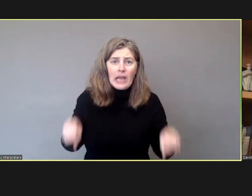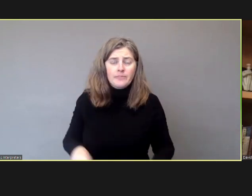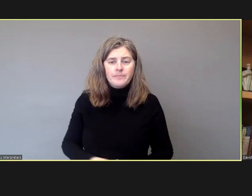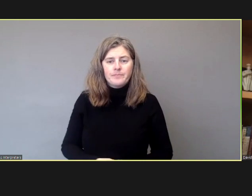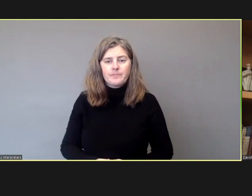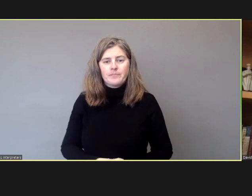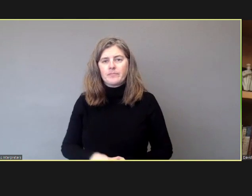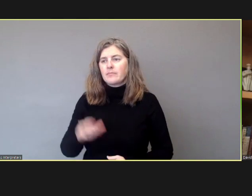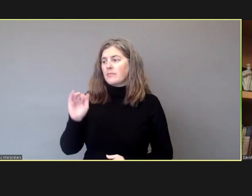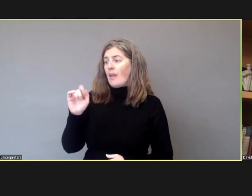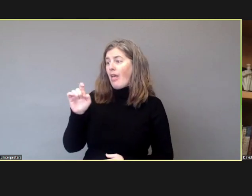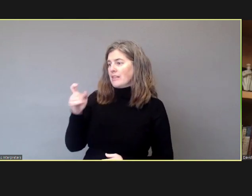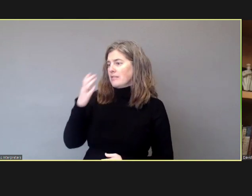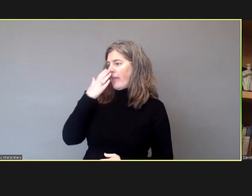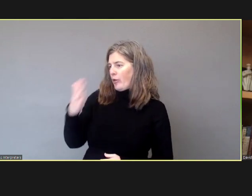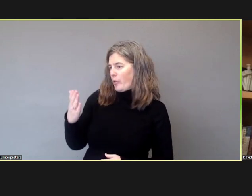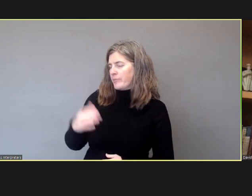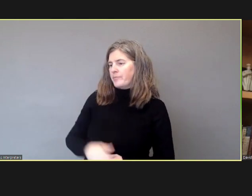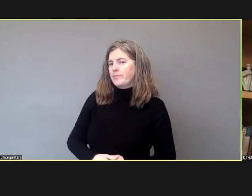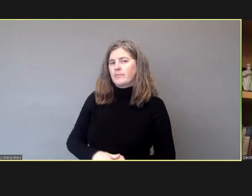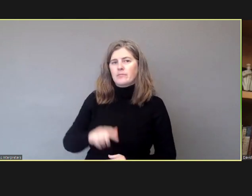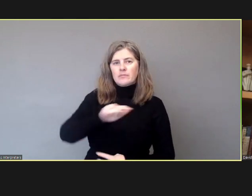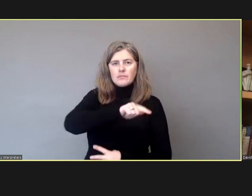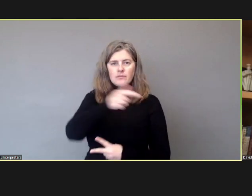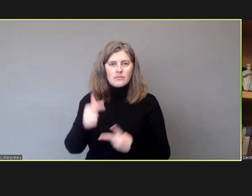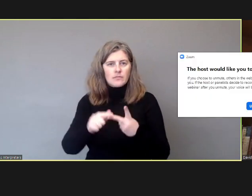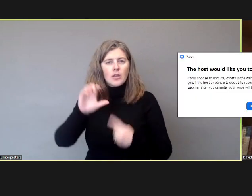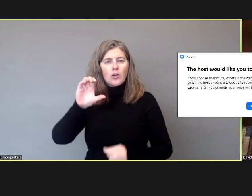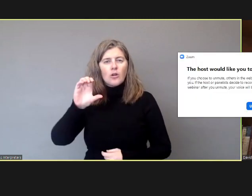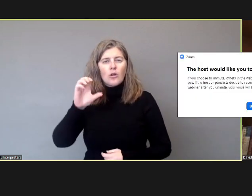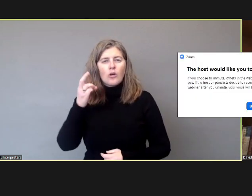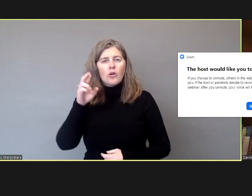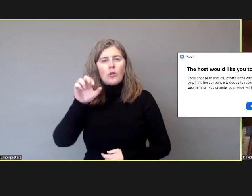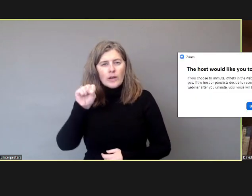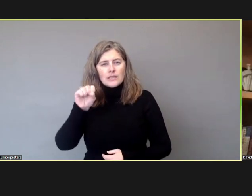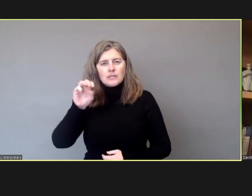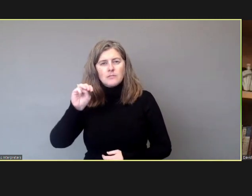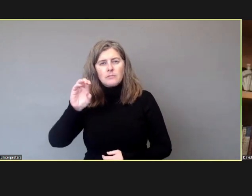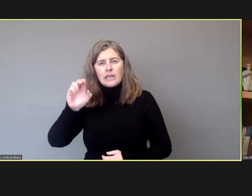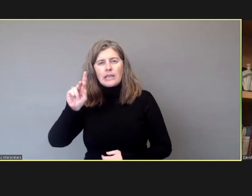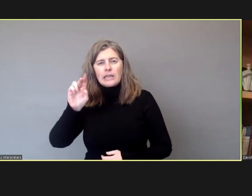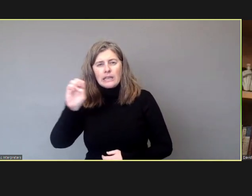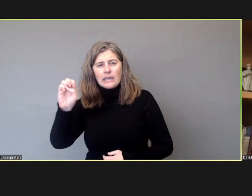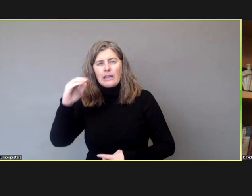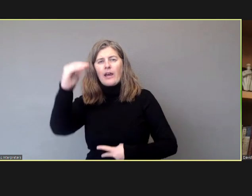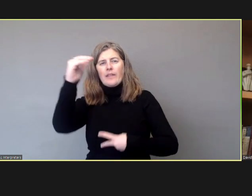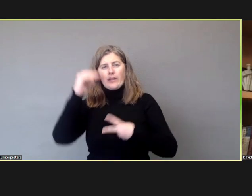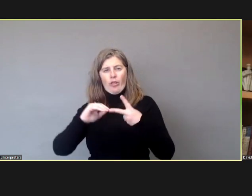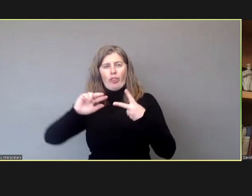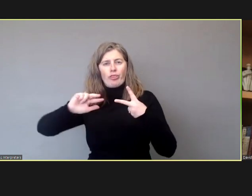Okay, thanks everybody. We're going to turn over to Chris McKee, followed by Jared Ebenreck at